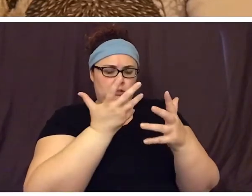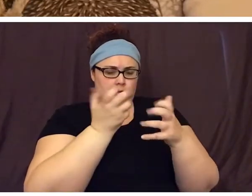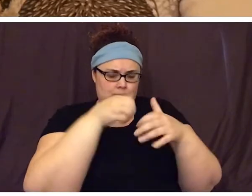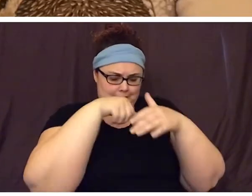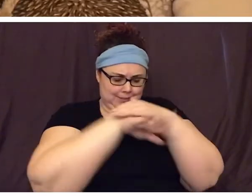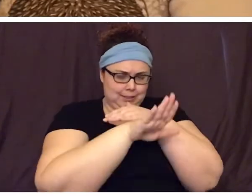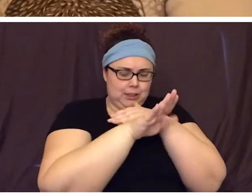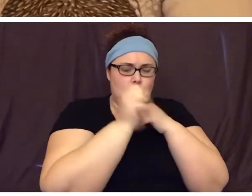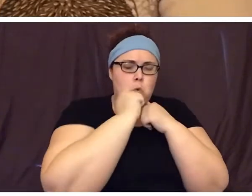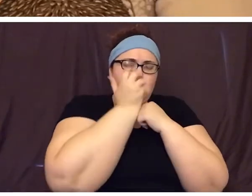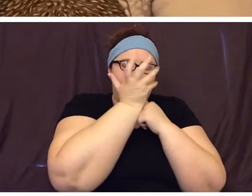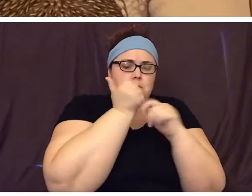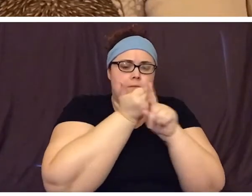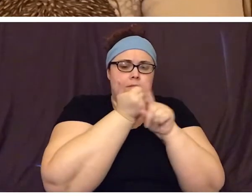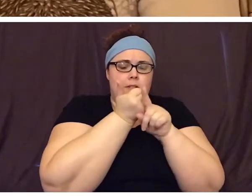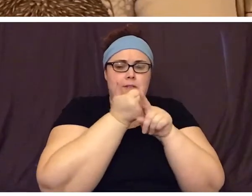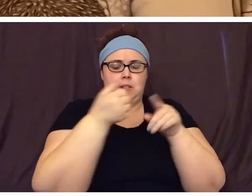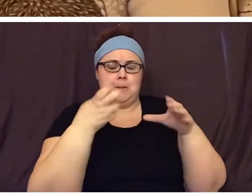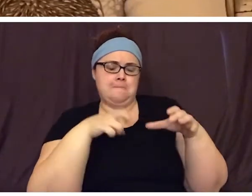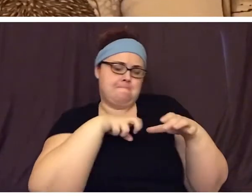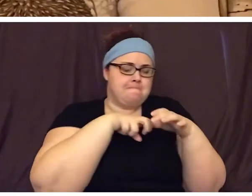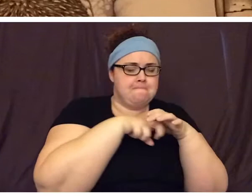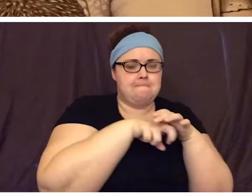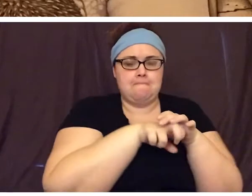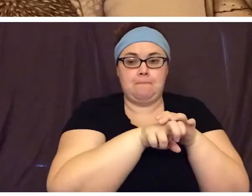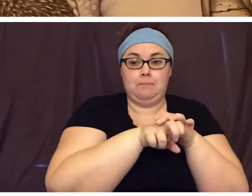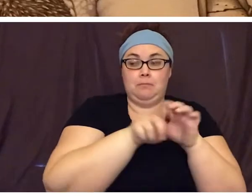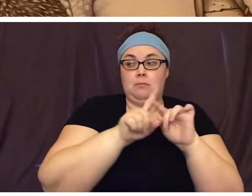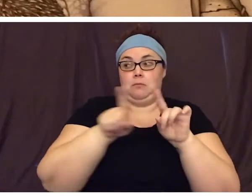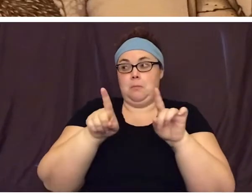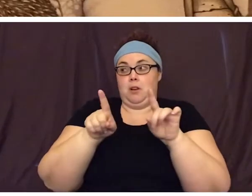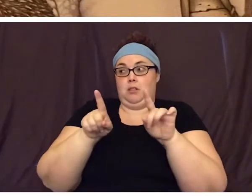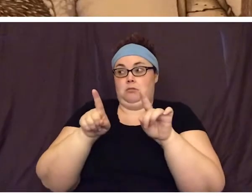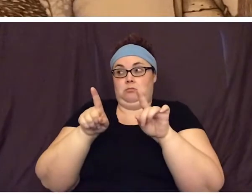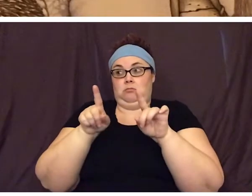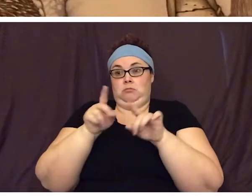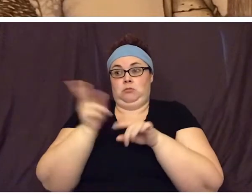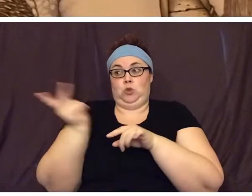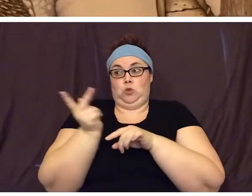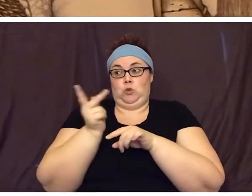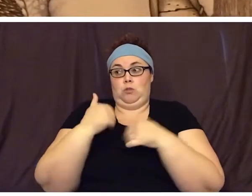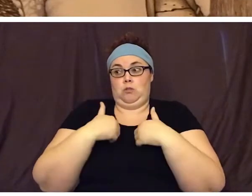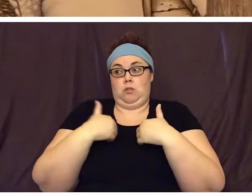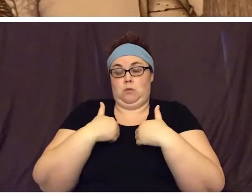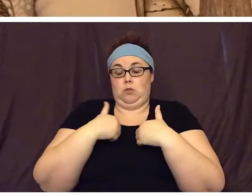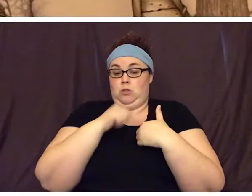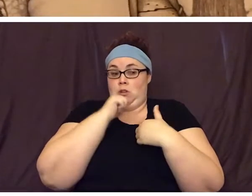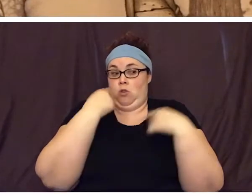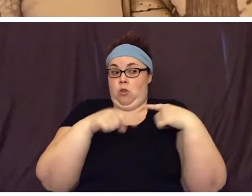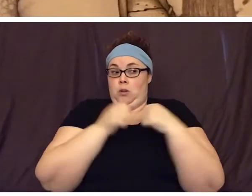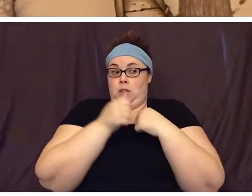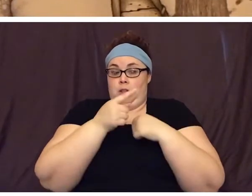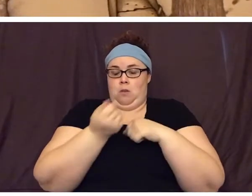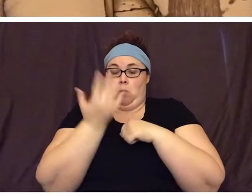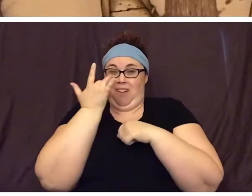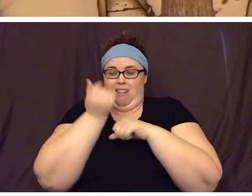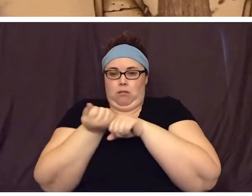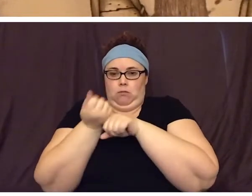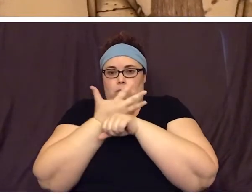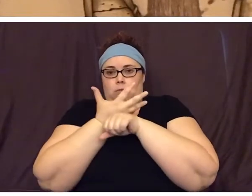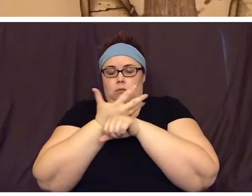and the rabbit were bumped and jostled, but not being ones to argue with someone covered with prickles, they made room.